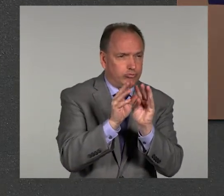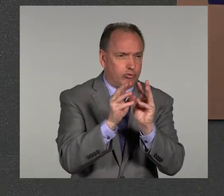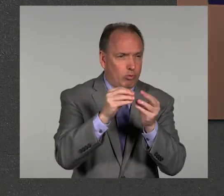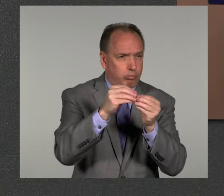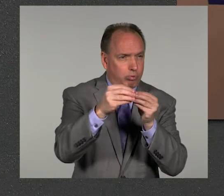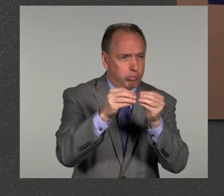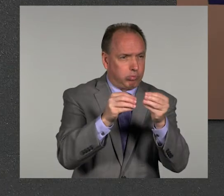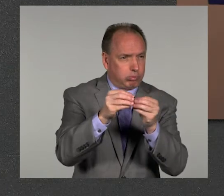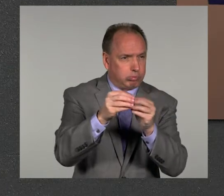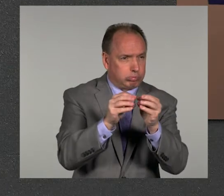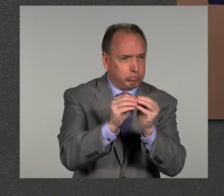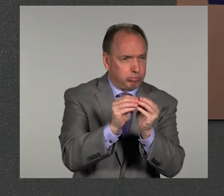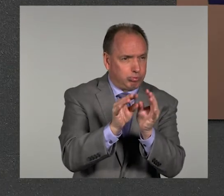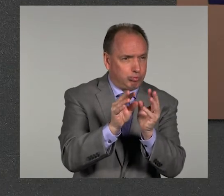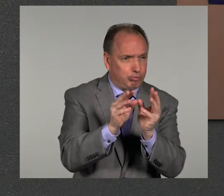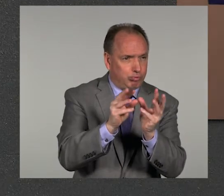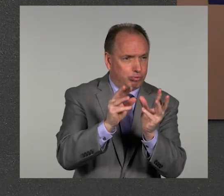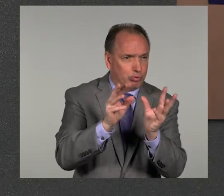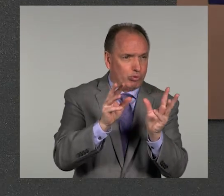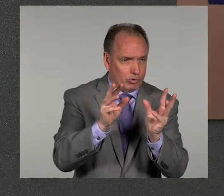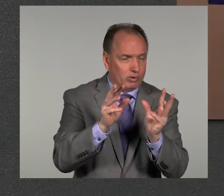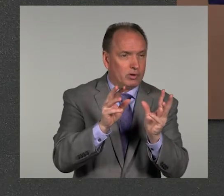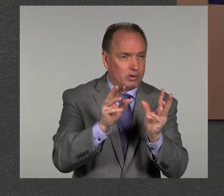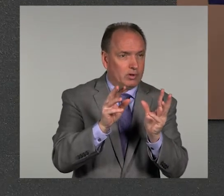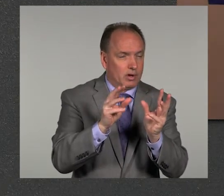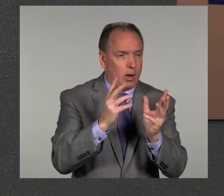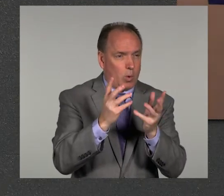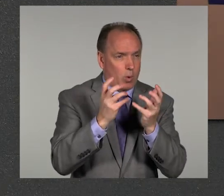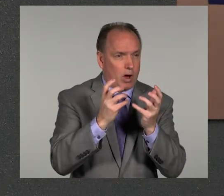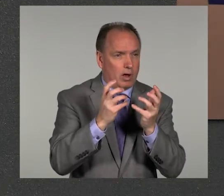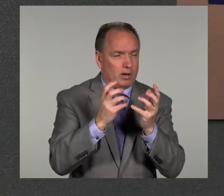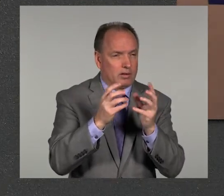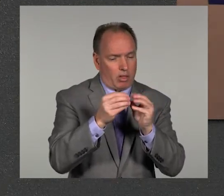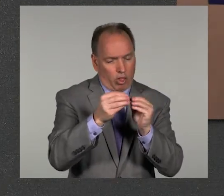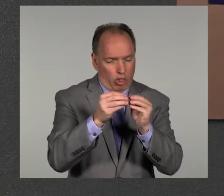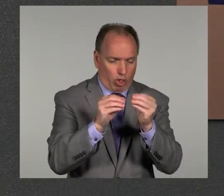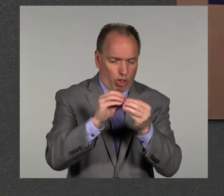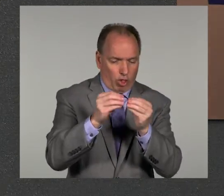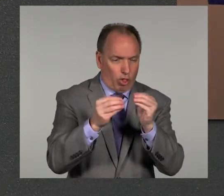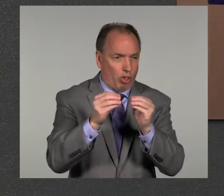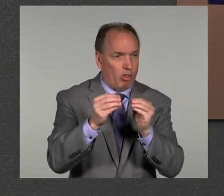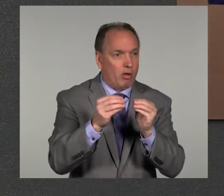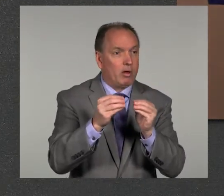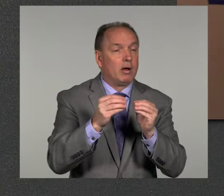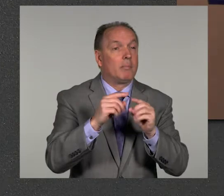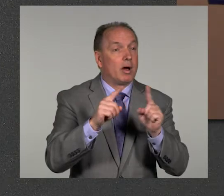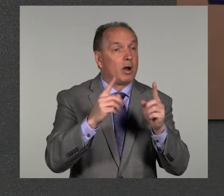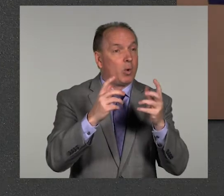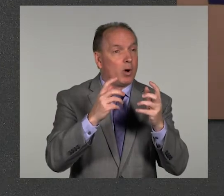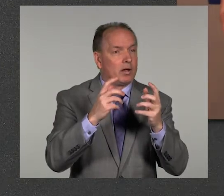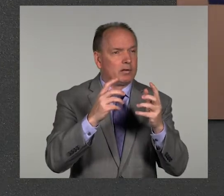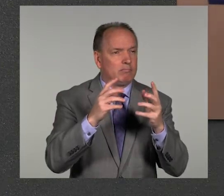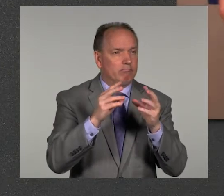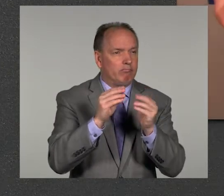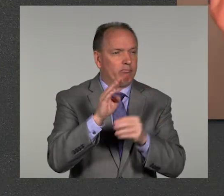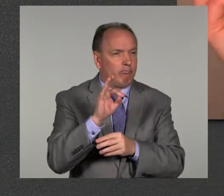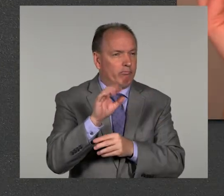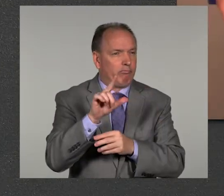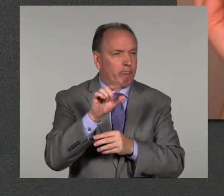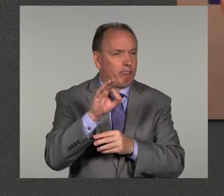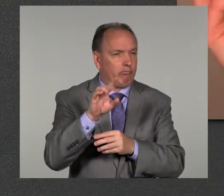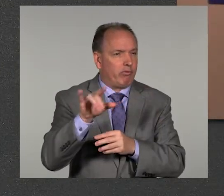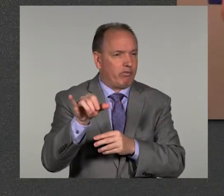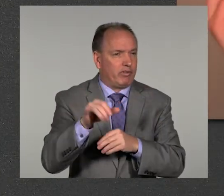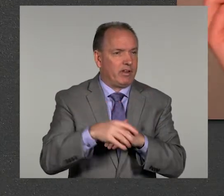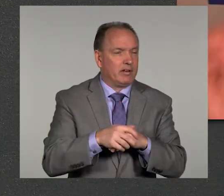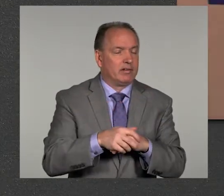kind of pull apart some of the cotton ball. I don't want it to detach. Still want it to be together, but I want his cottontail to be really, really,